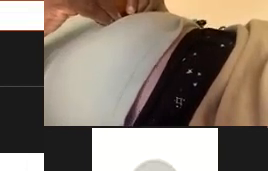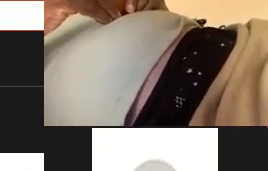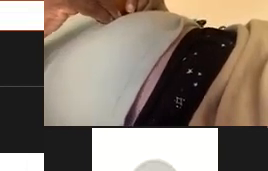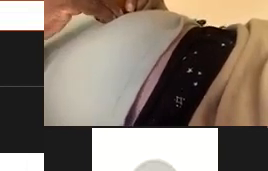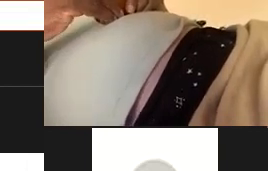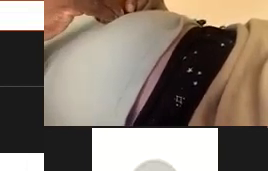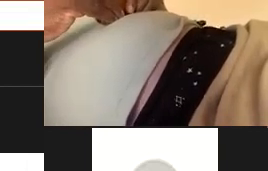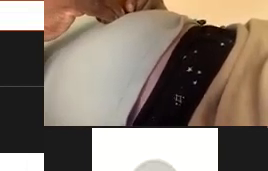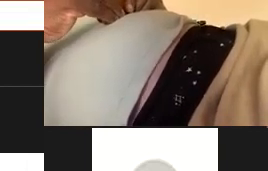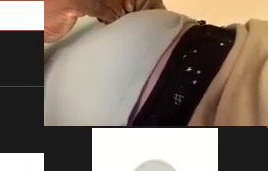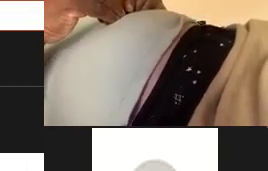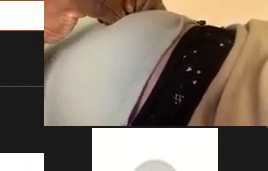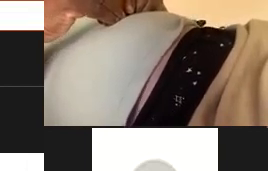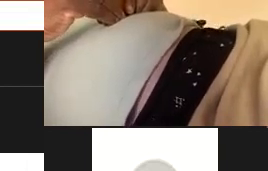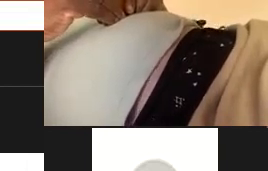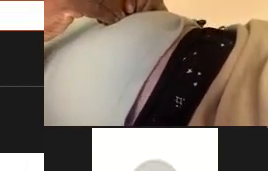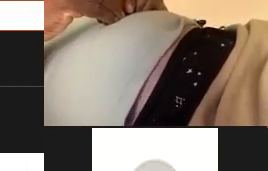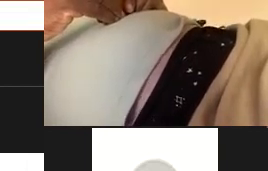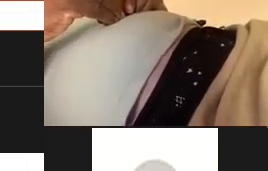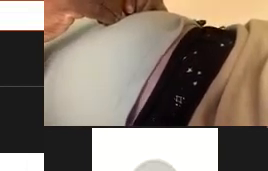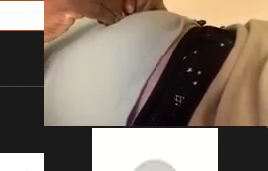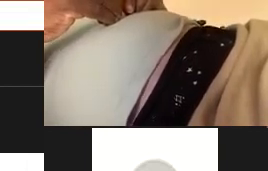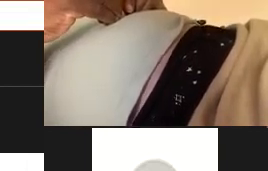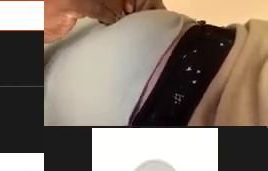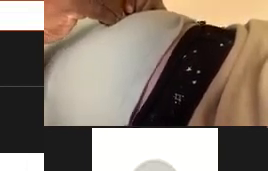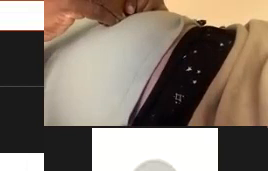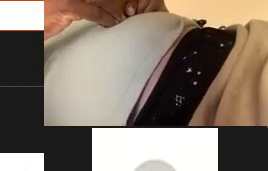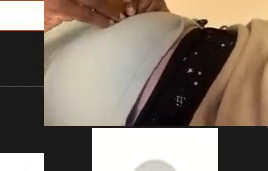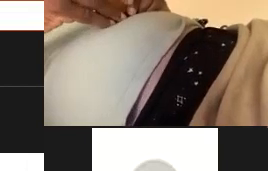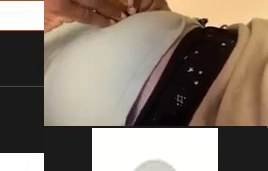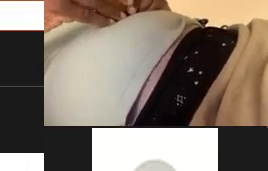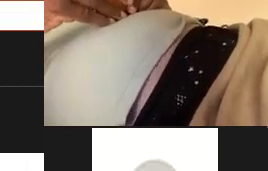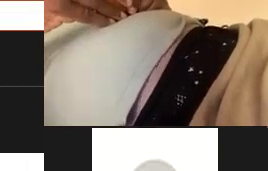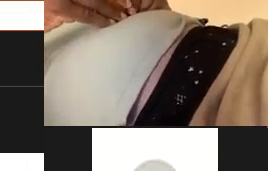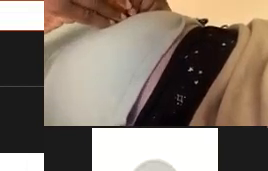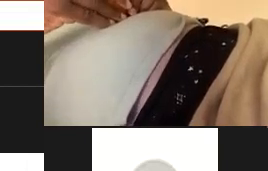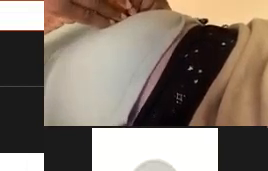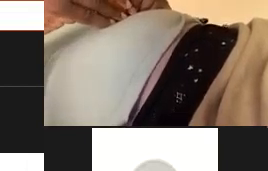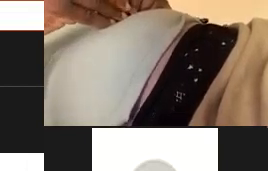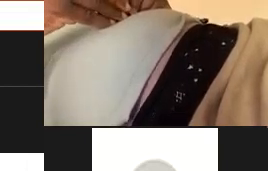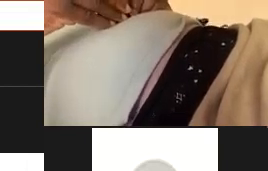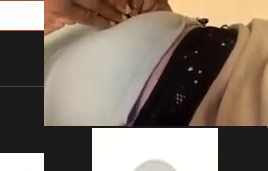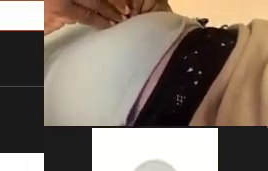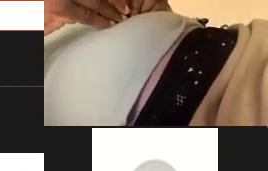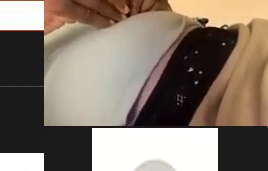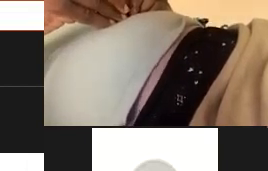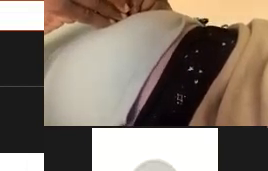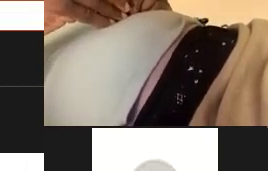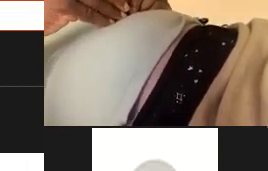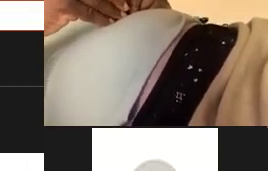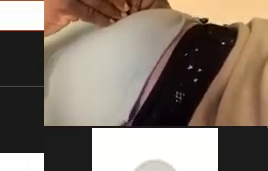disability are able to benefit from the advancements that are made as part of this research study, then it's important that we